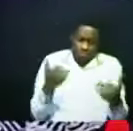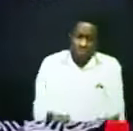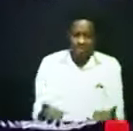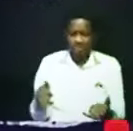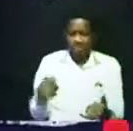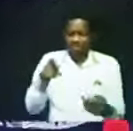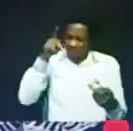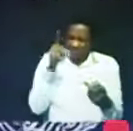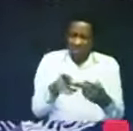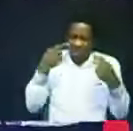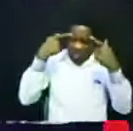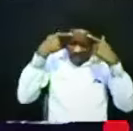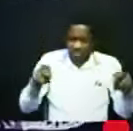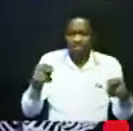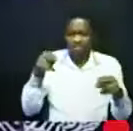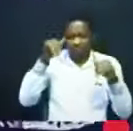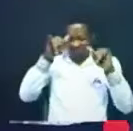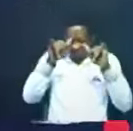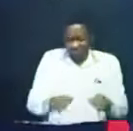nye han.